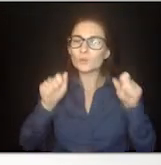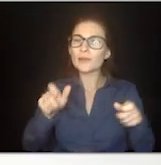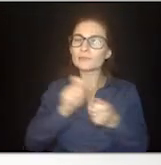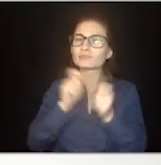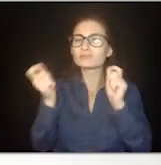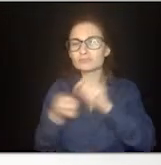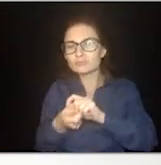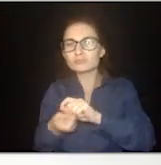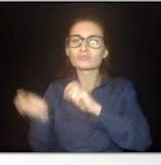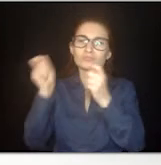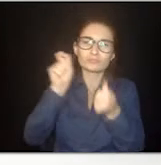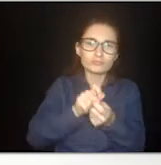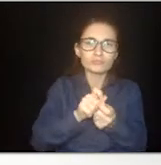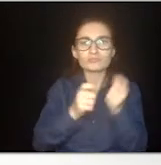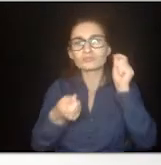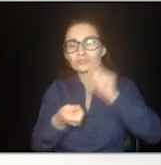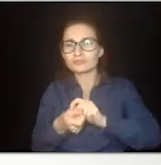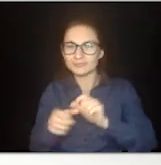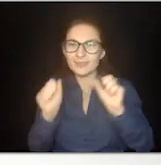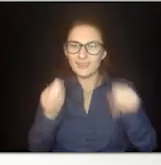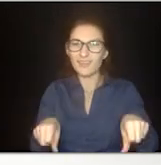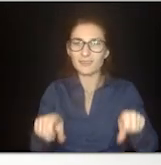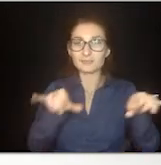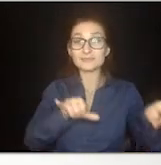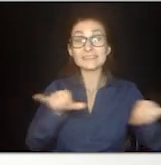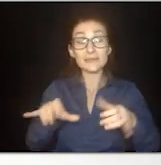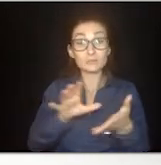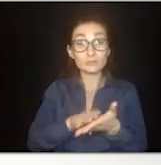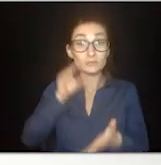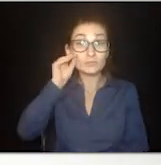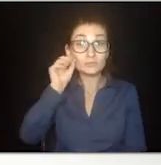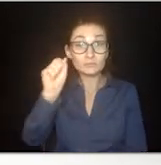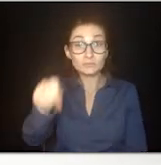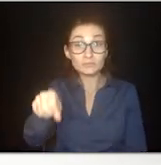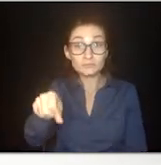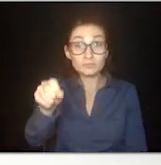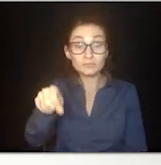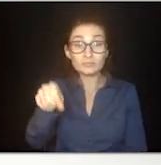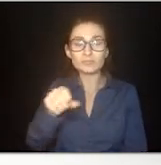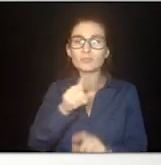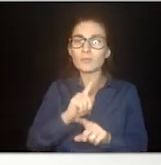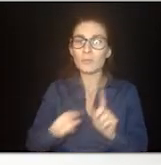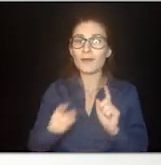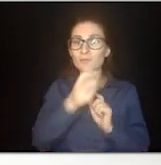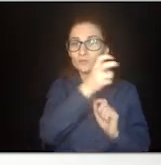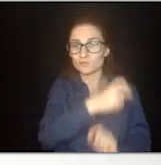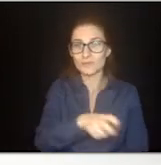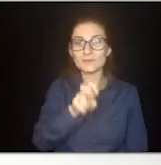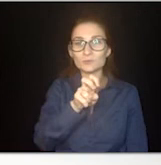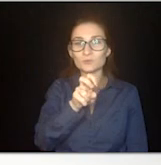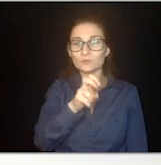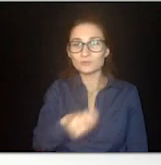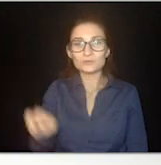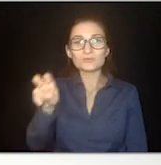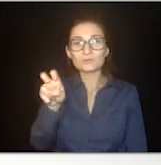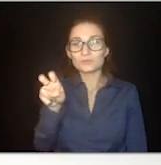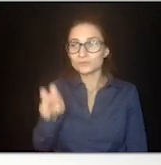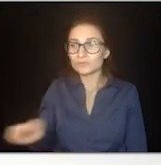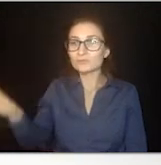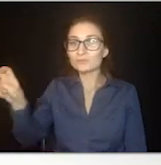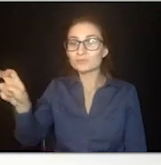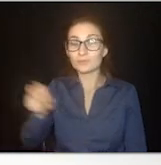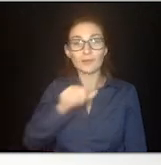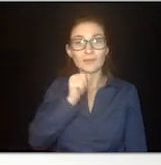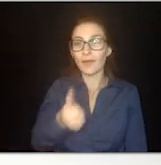how you can change it up with the same learning happening, but now you're transitioning